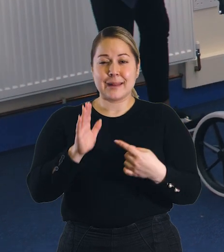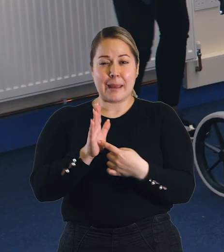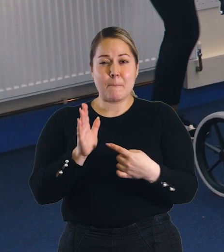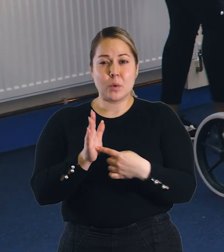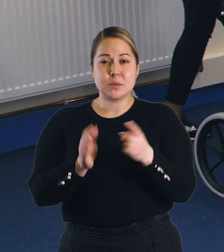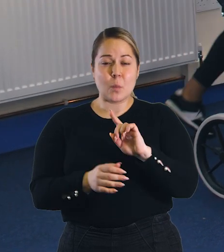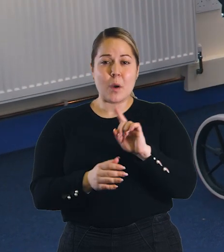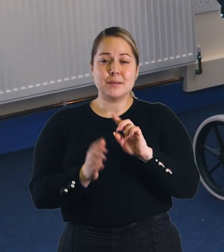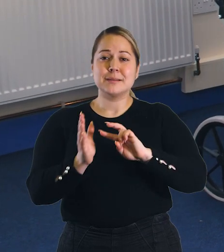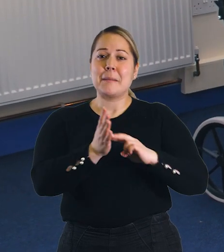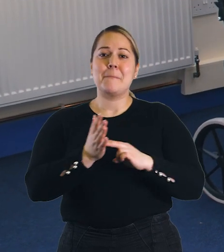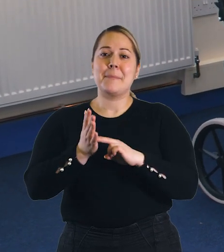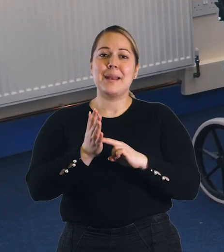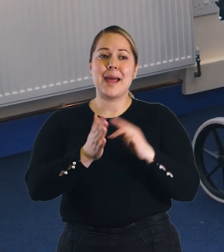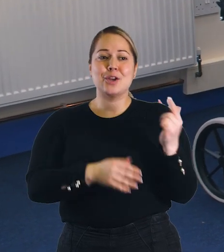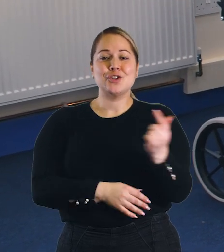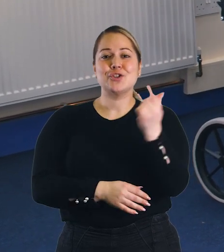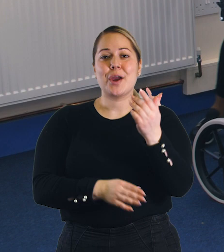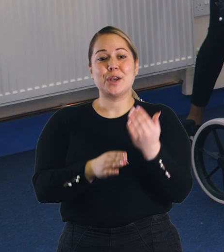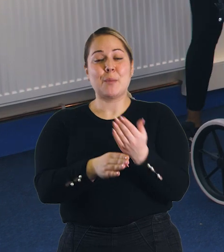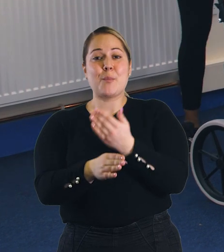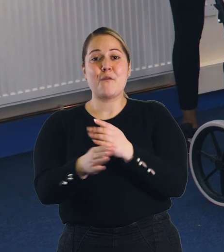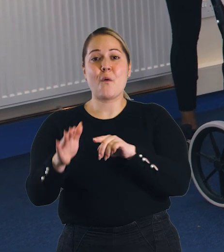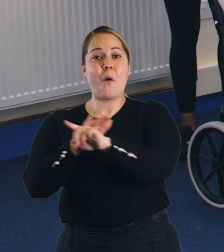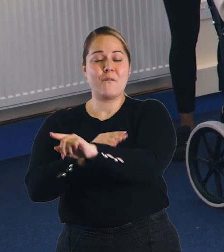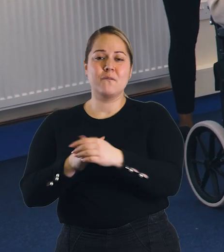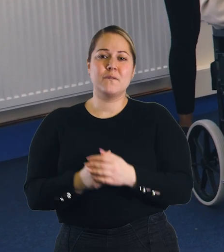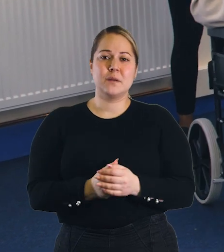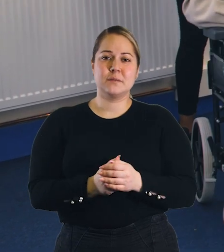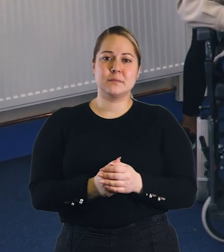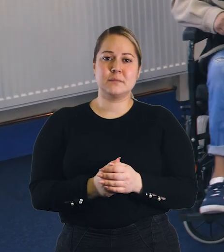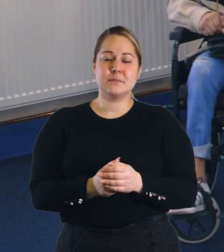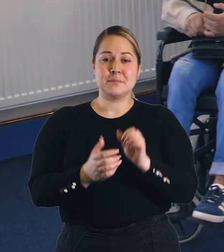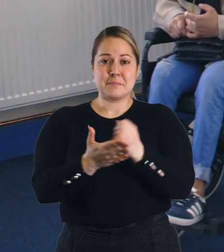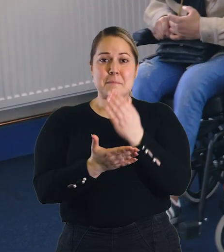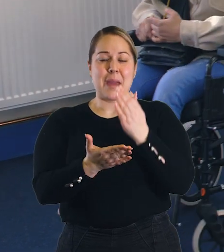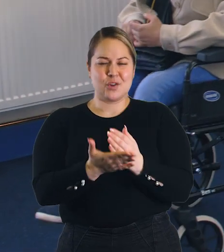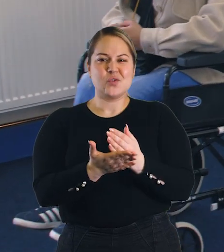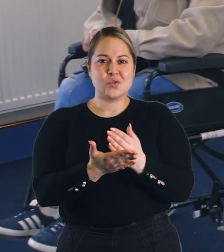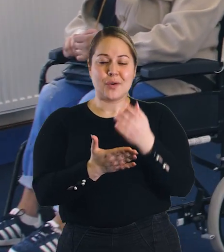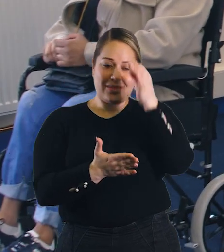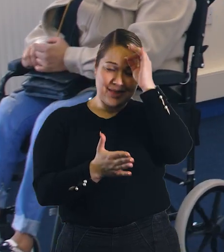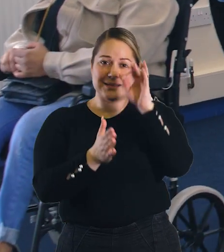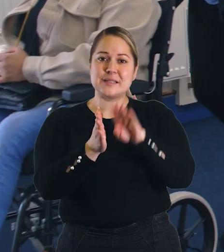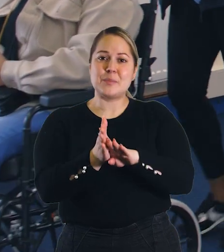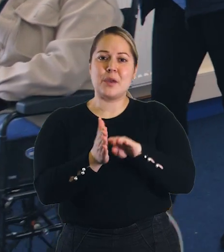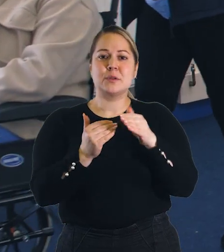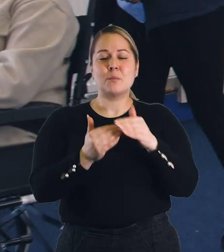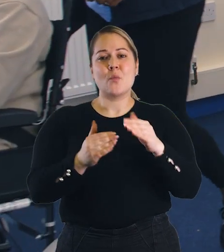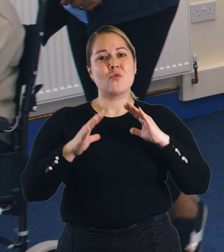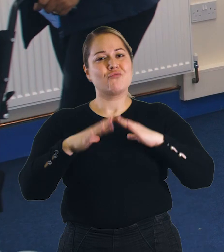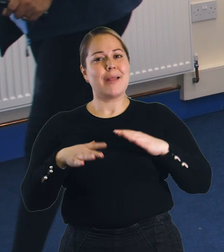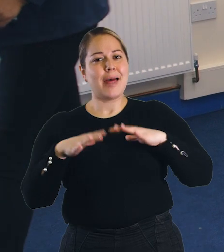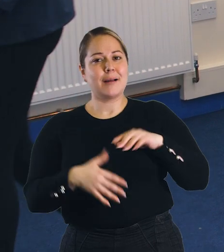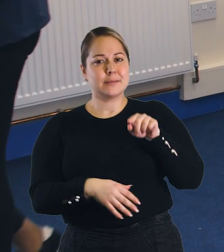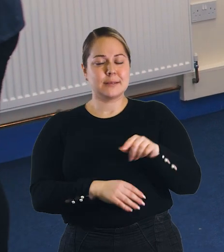always important to plan your journey before you set off. So again, making the whole experience a bit